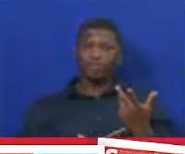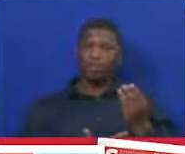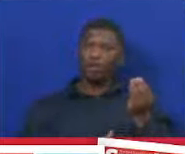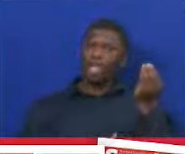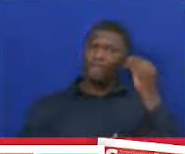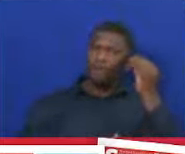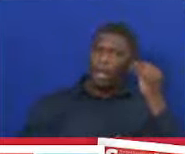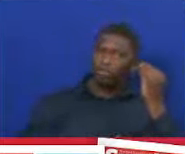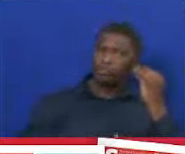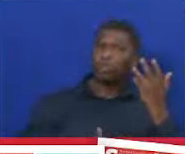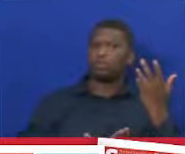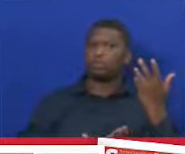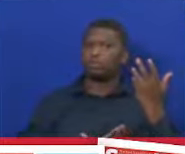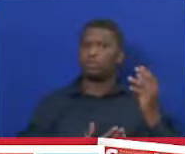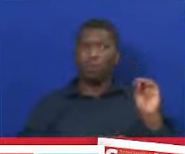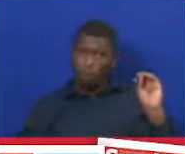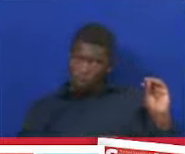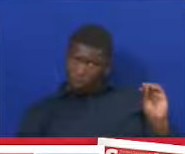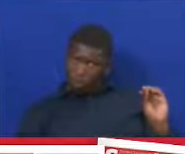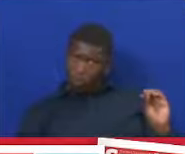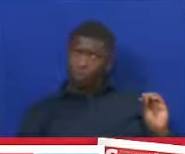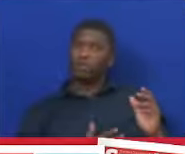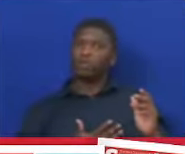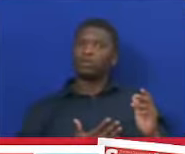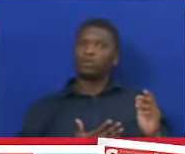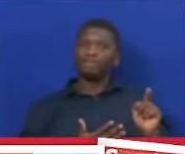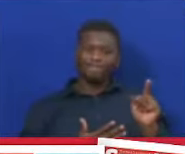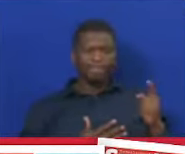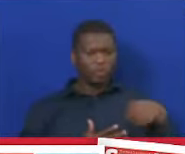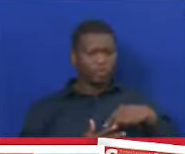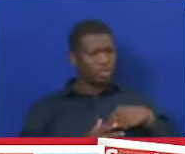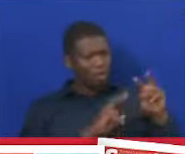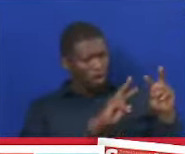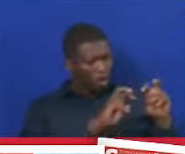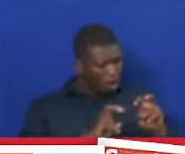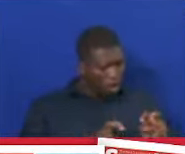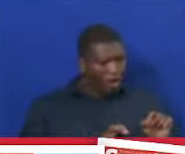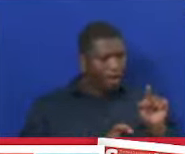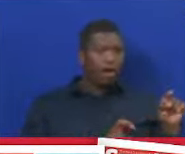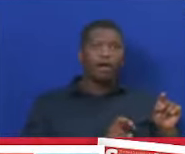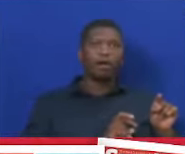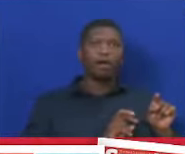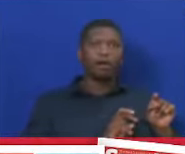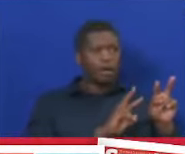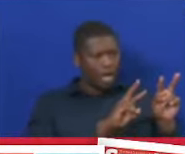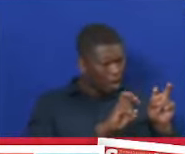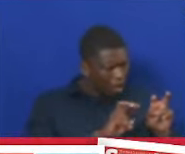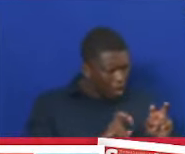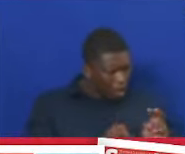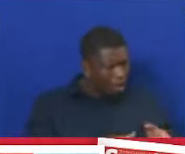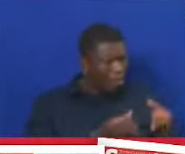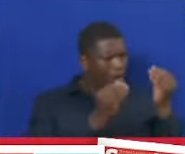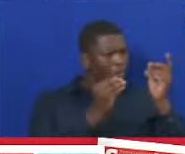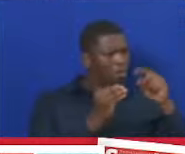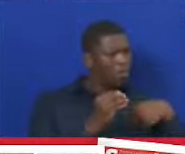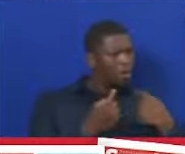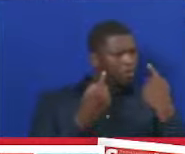which leads us to the house of Mr. Madlanga, Vusumusi Ket